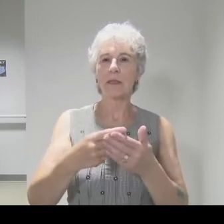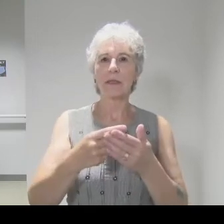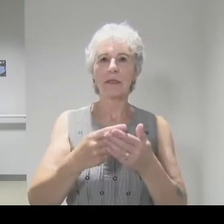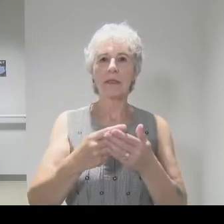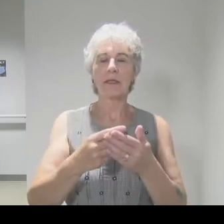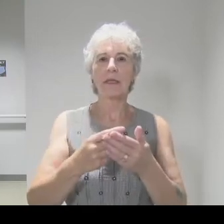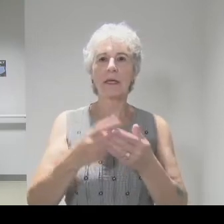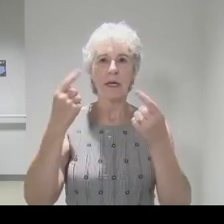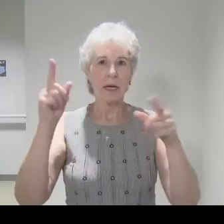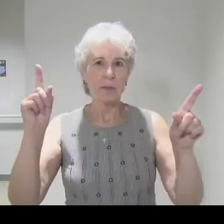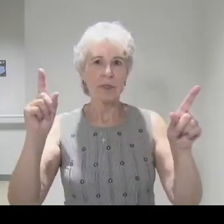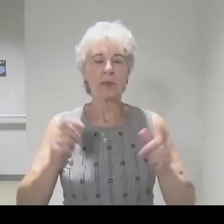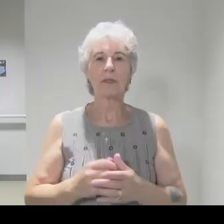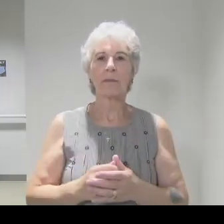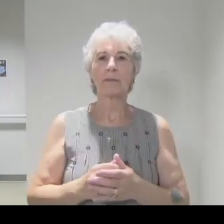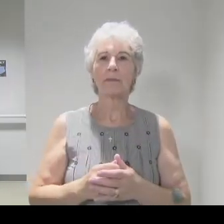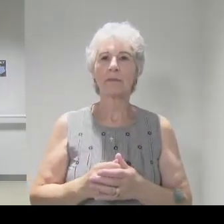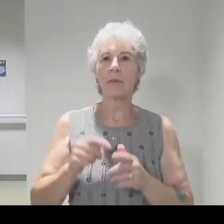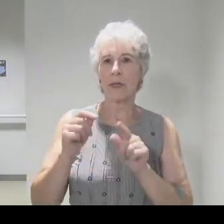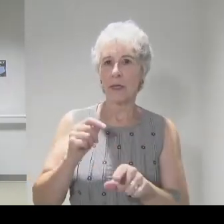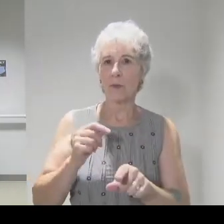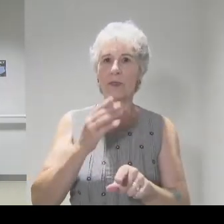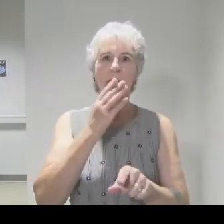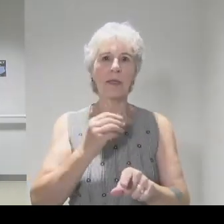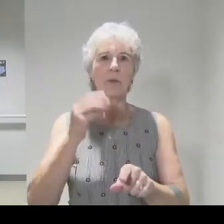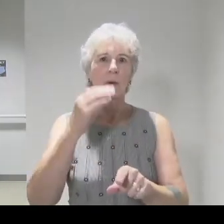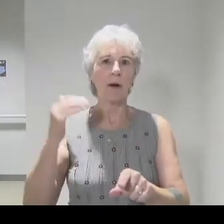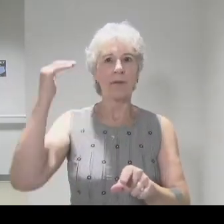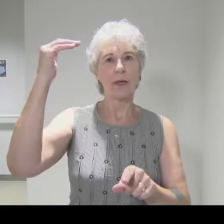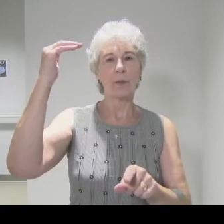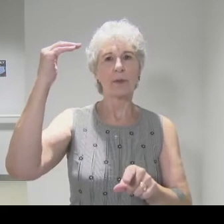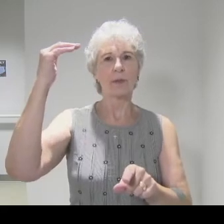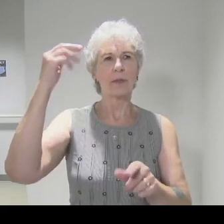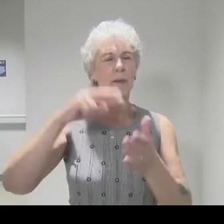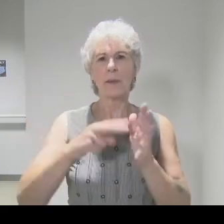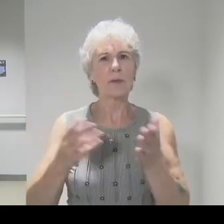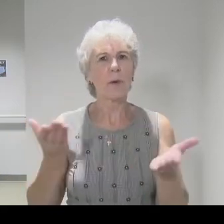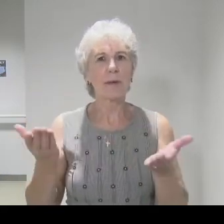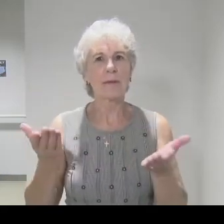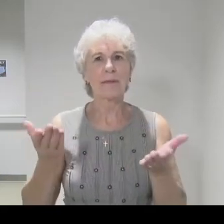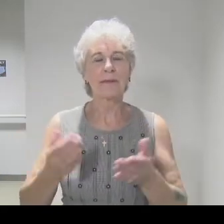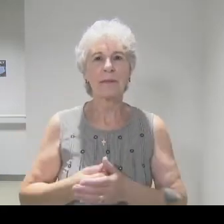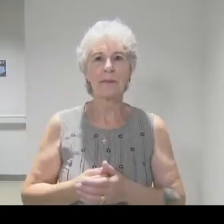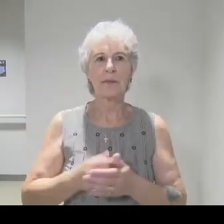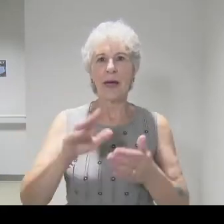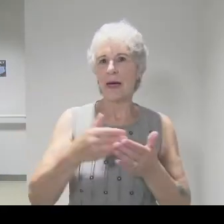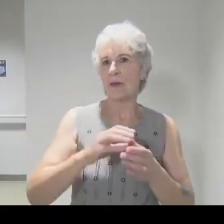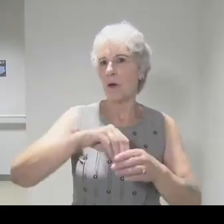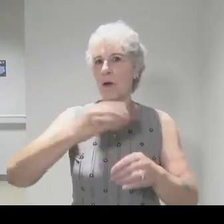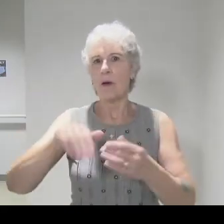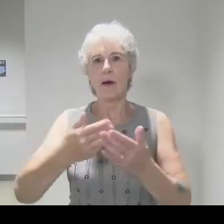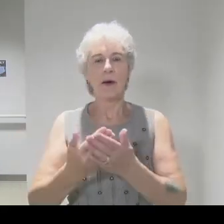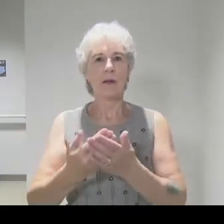Verse 5 tells us that he was a Hebrew of Hebrews. You know what that means? Out of all the 12